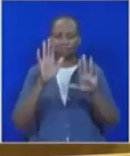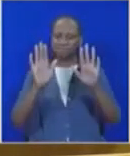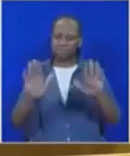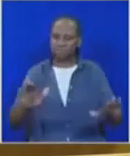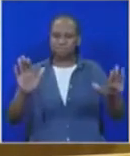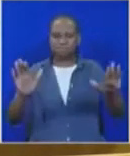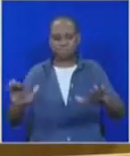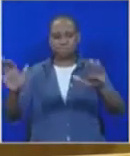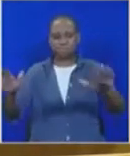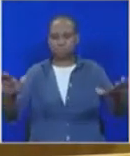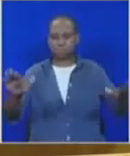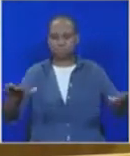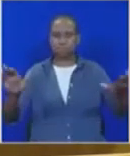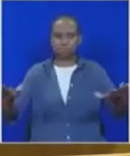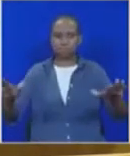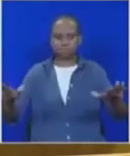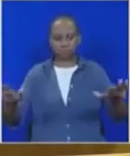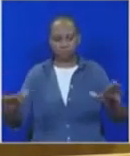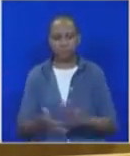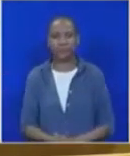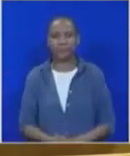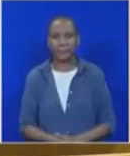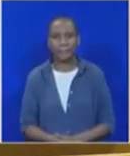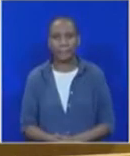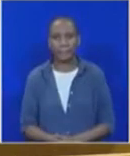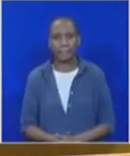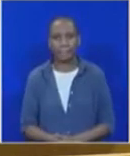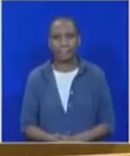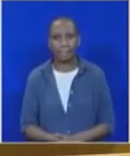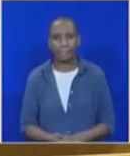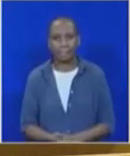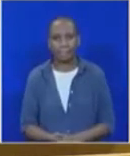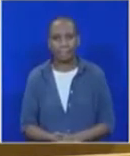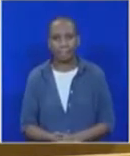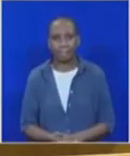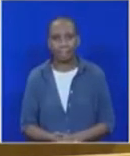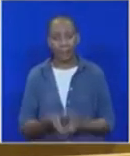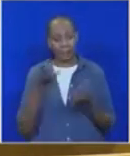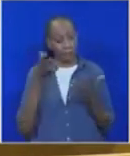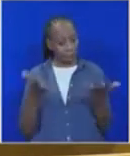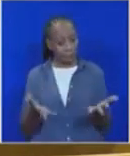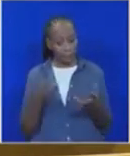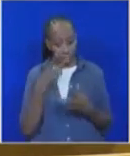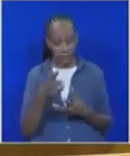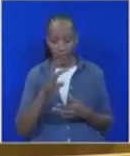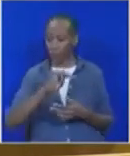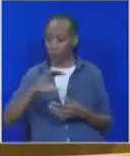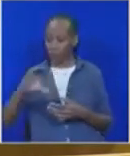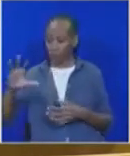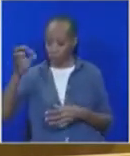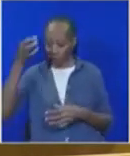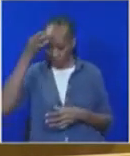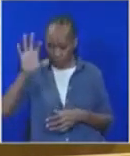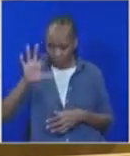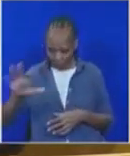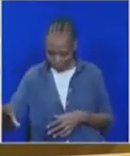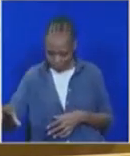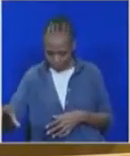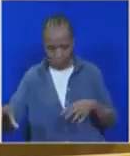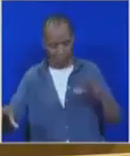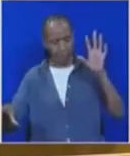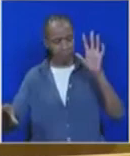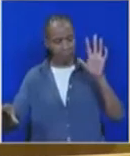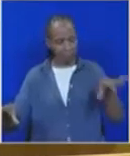members. Which is why there was quite sharp differences between the Western Cape government